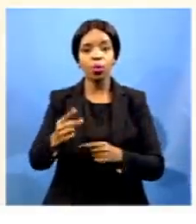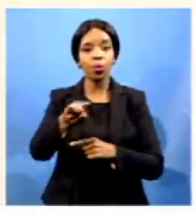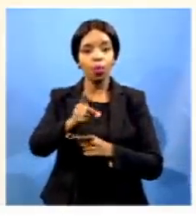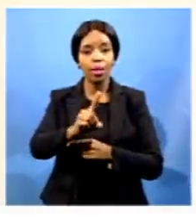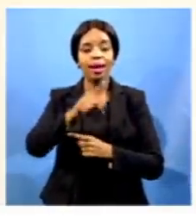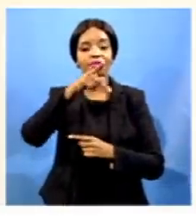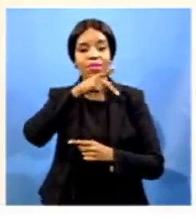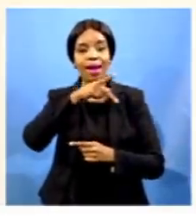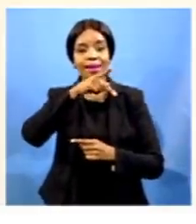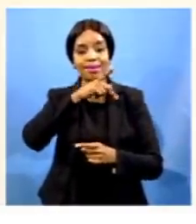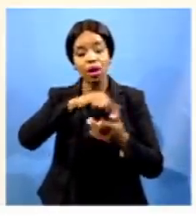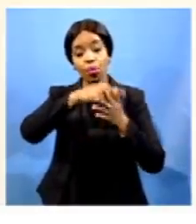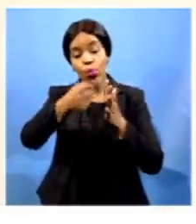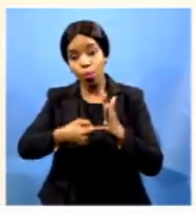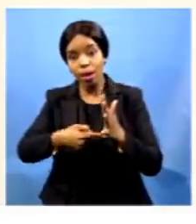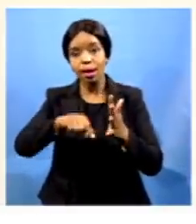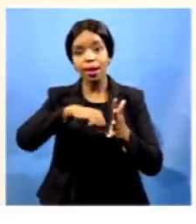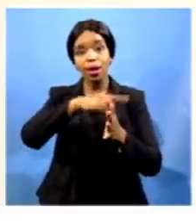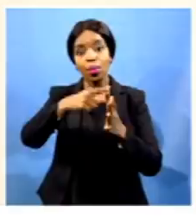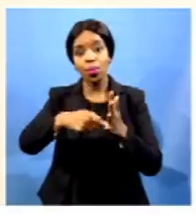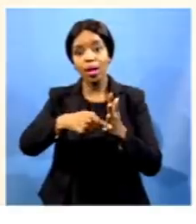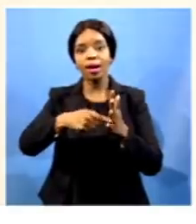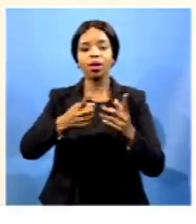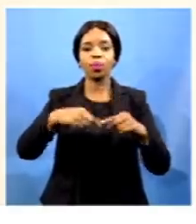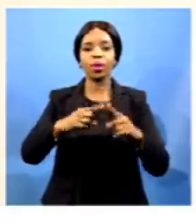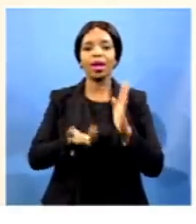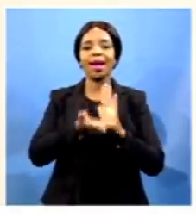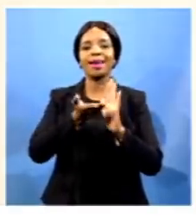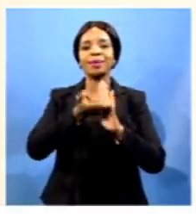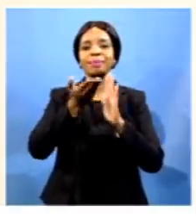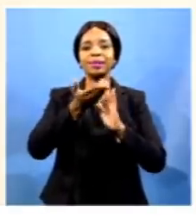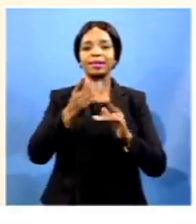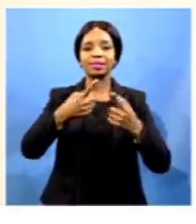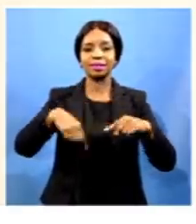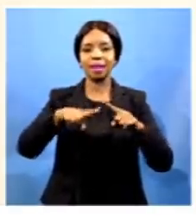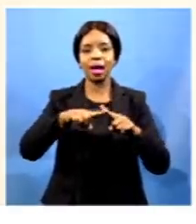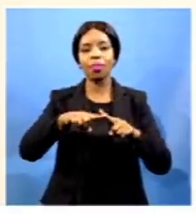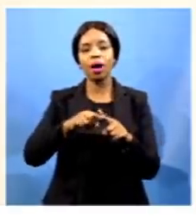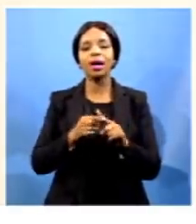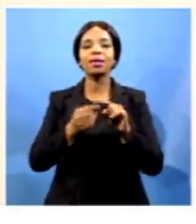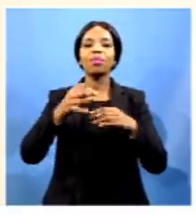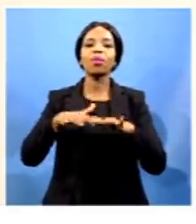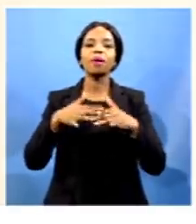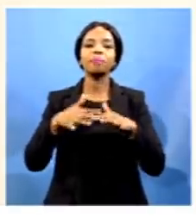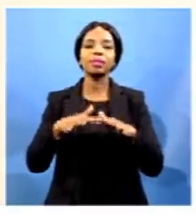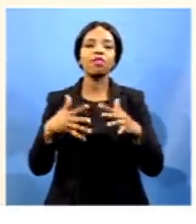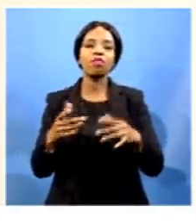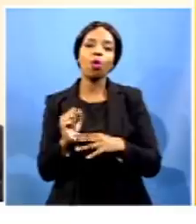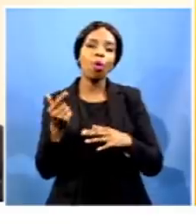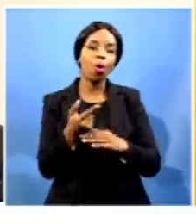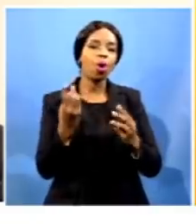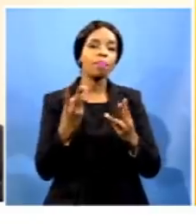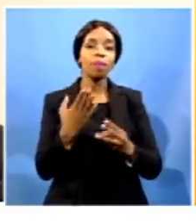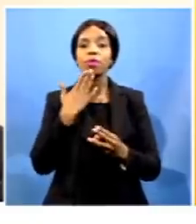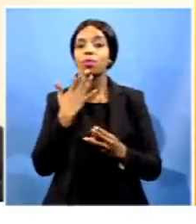we'll update, through our social media sites, all the beneficiaries that have actually benefited out of this fund.